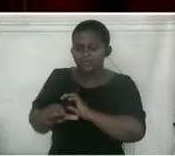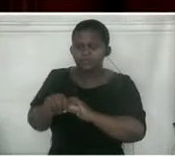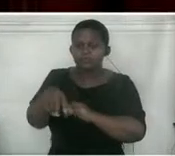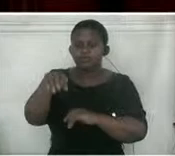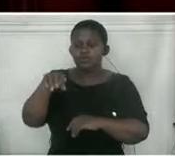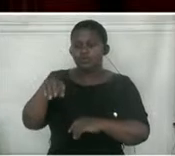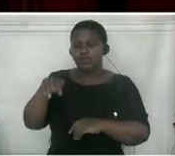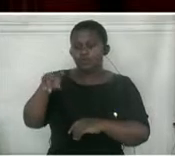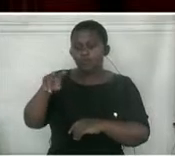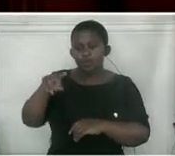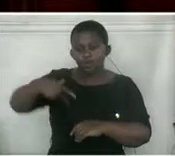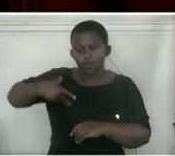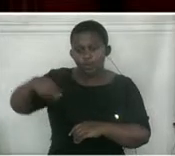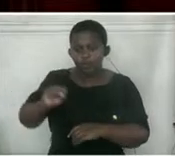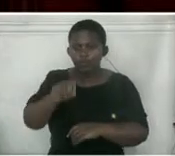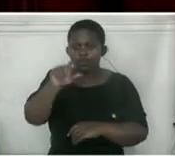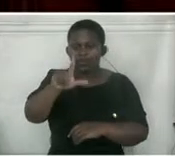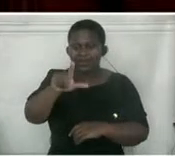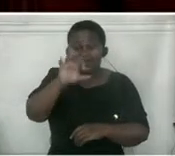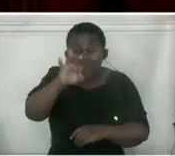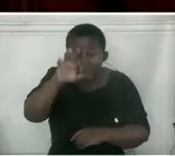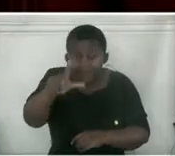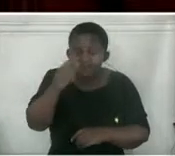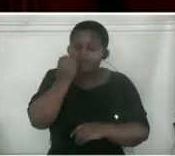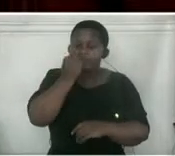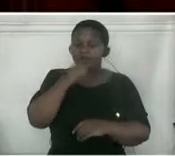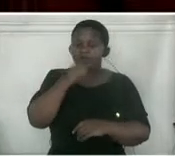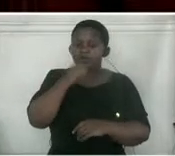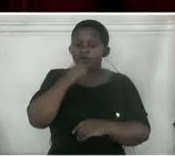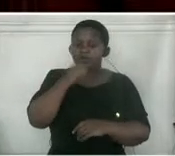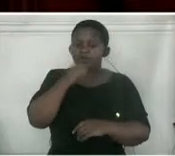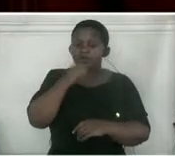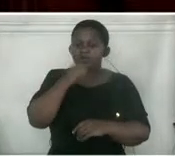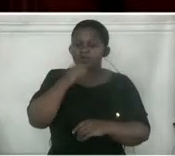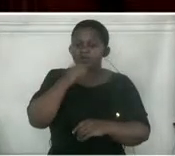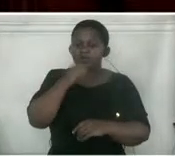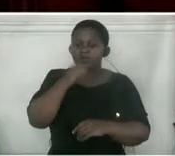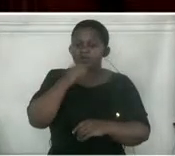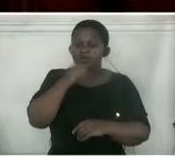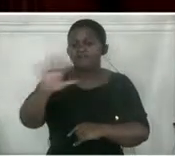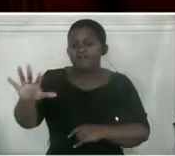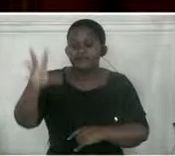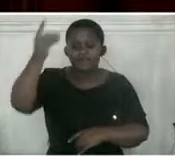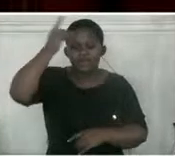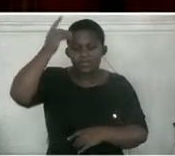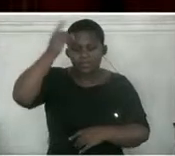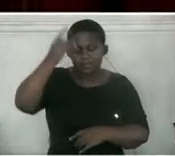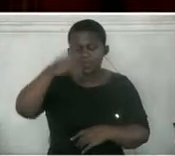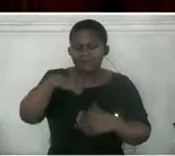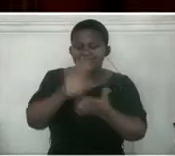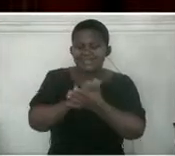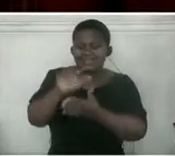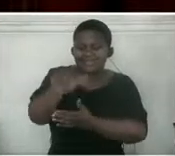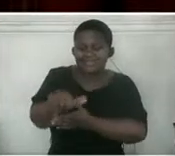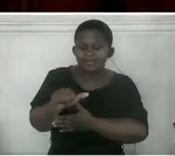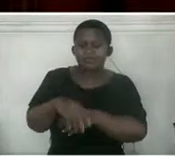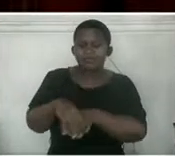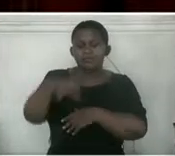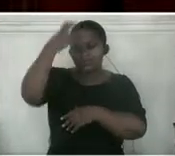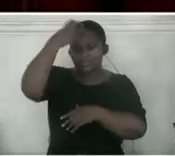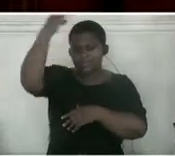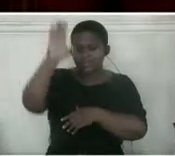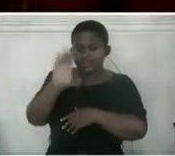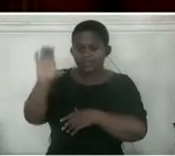Ugu 37, Umkungundlovu 41, Ilembe 55, eThekwini 16, King